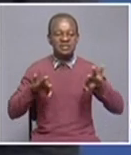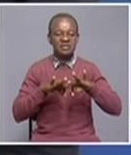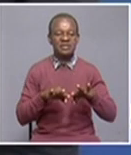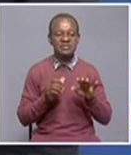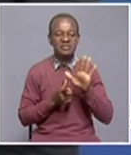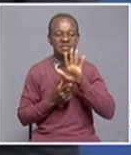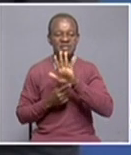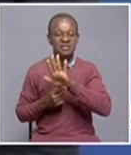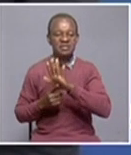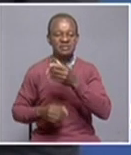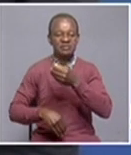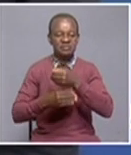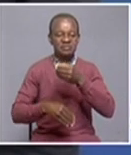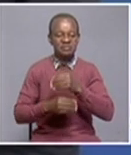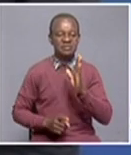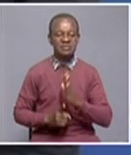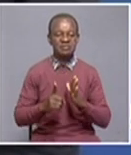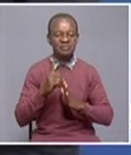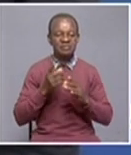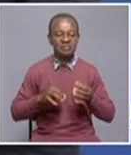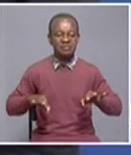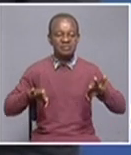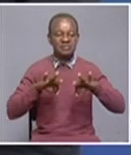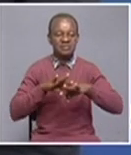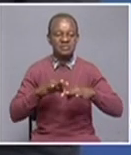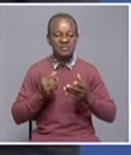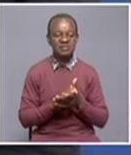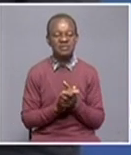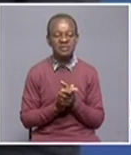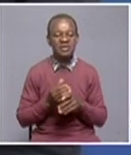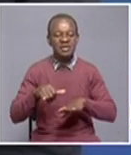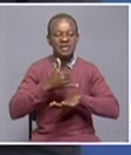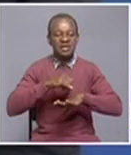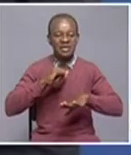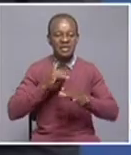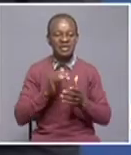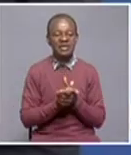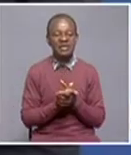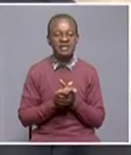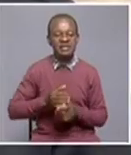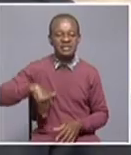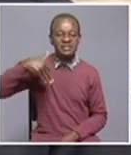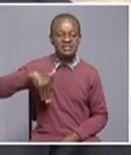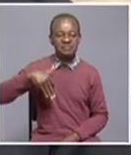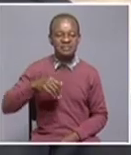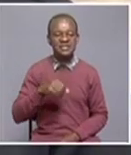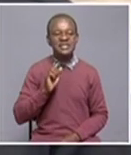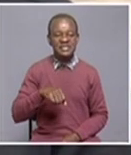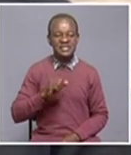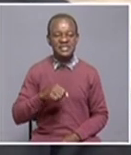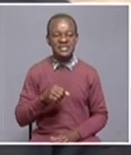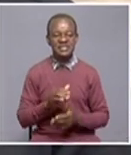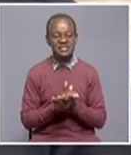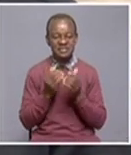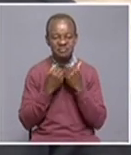development of the agricultural sector in industry in Namibia? Yes, this show is provide ample avenues for different